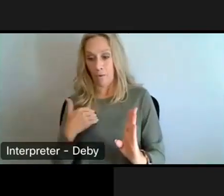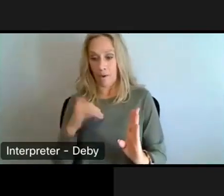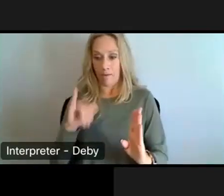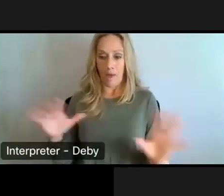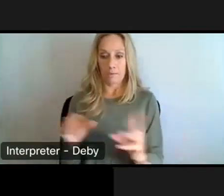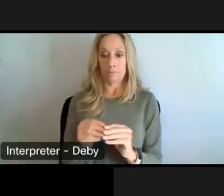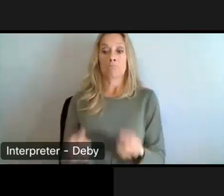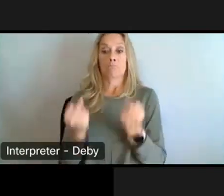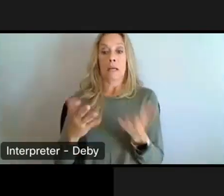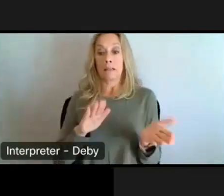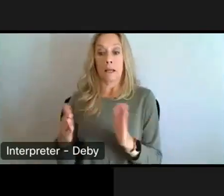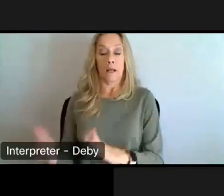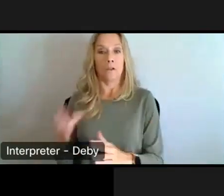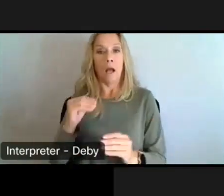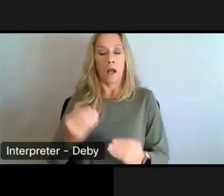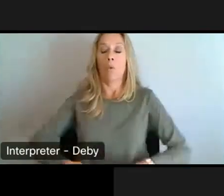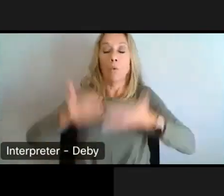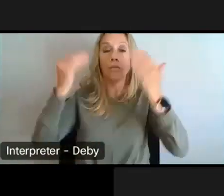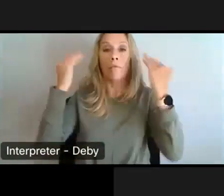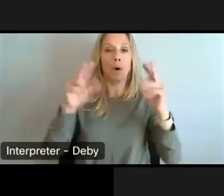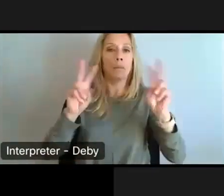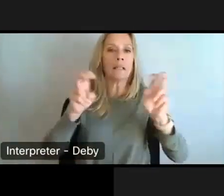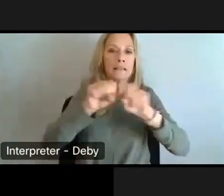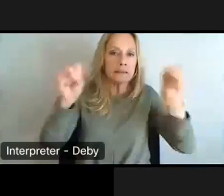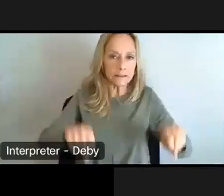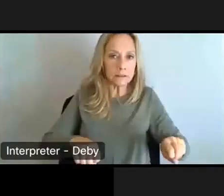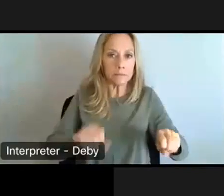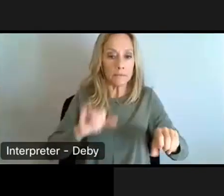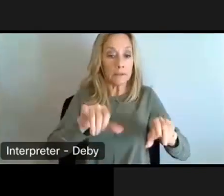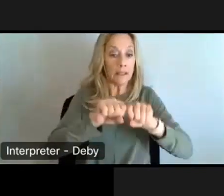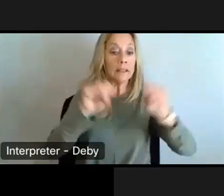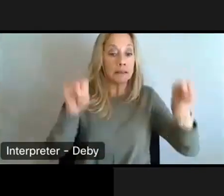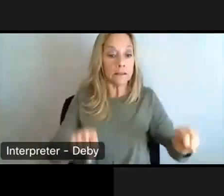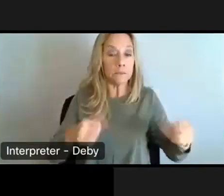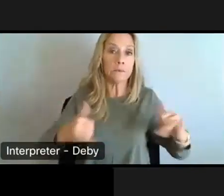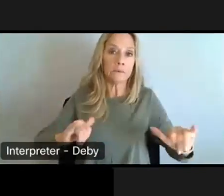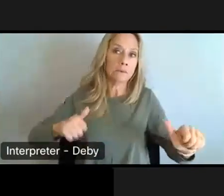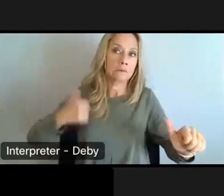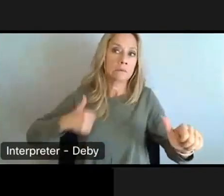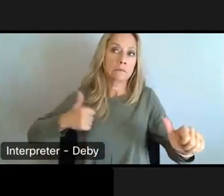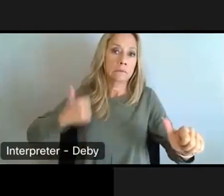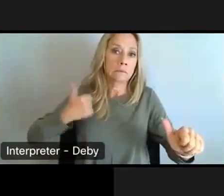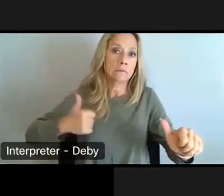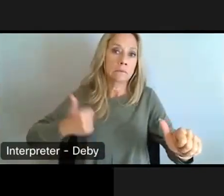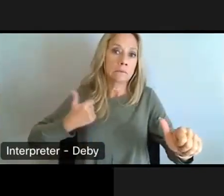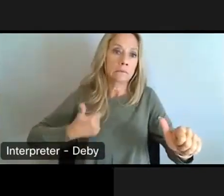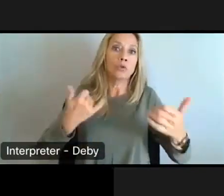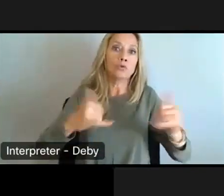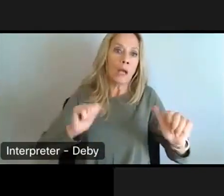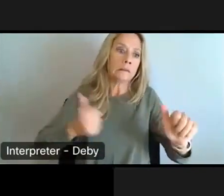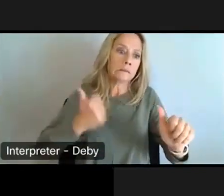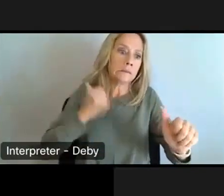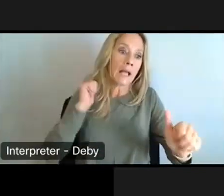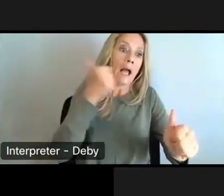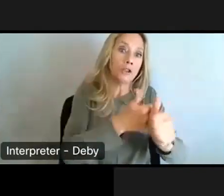casualties, and it kind of overwhelmed the system. And so that system was playing catch up while all these veterans were coming into it,